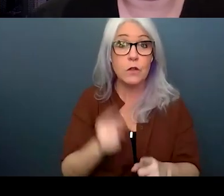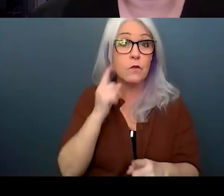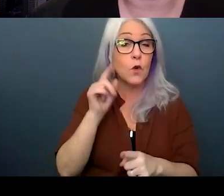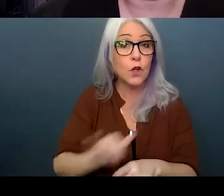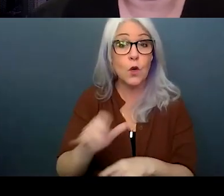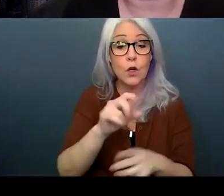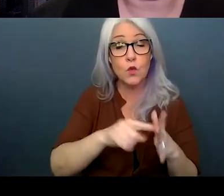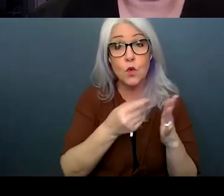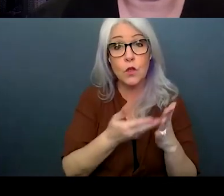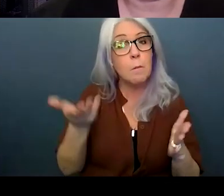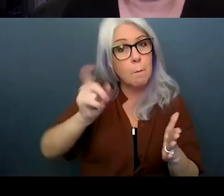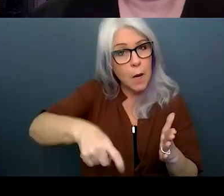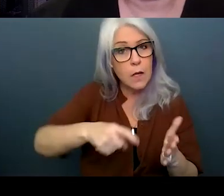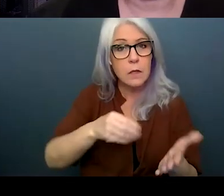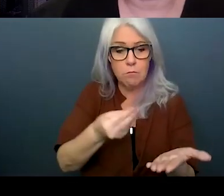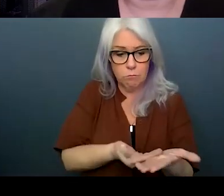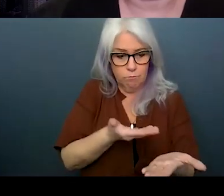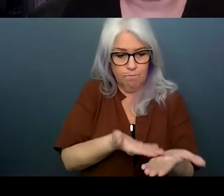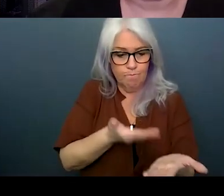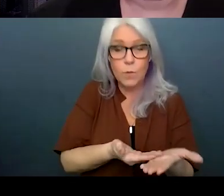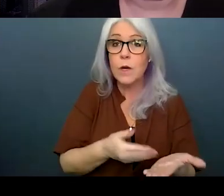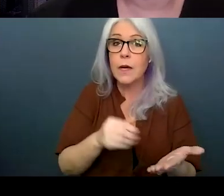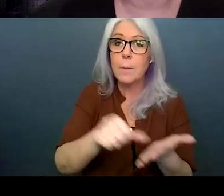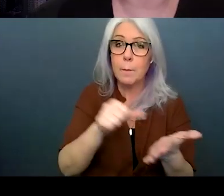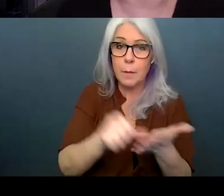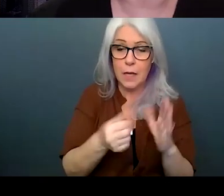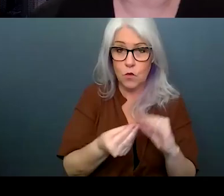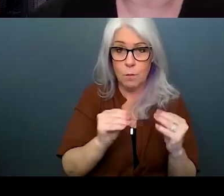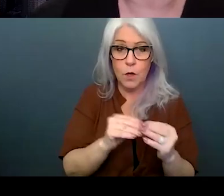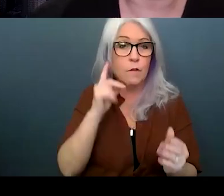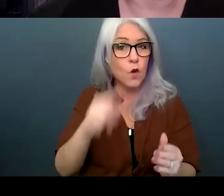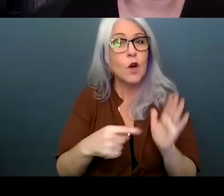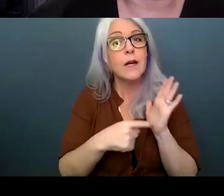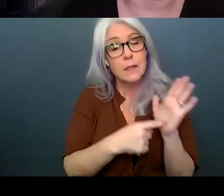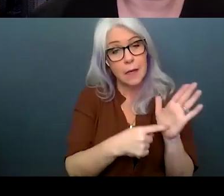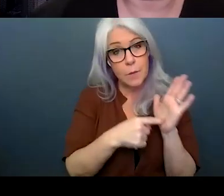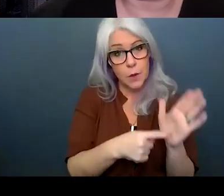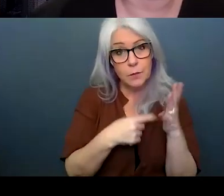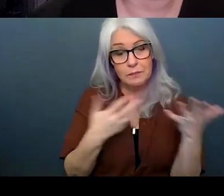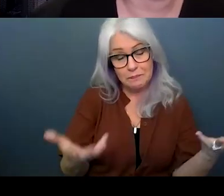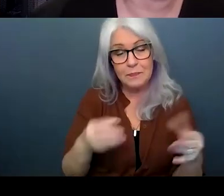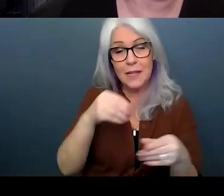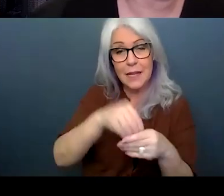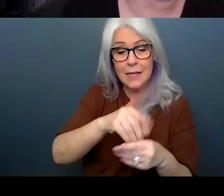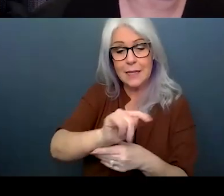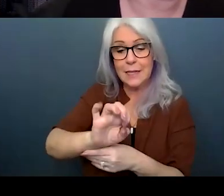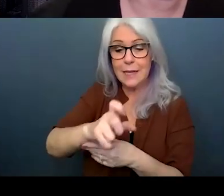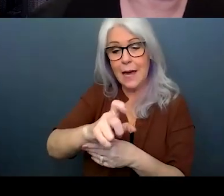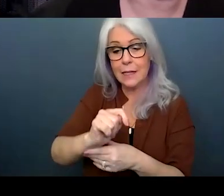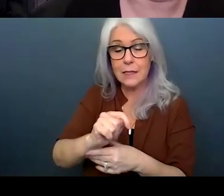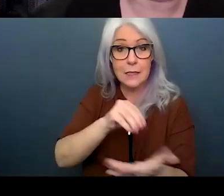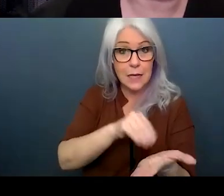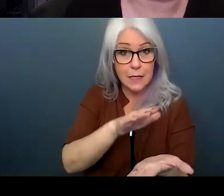must provide a page number. So, here's an example of what an in-text citation of a direct